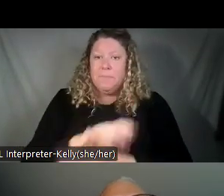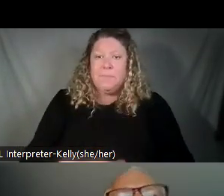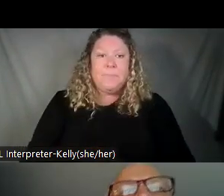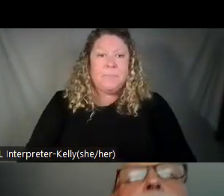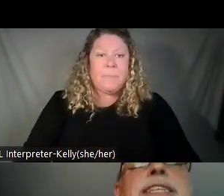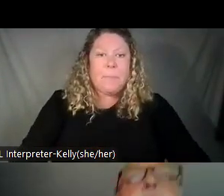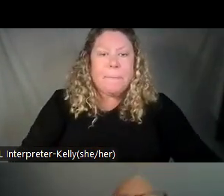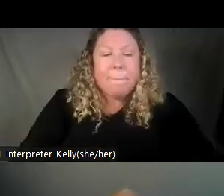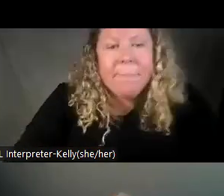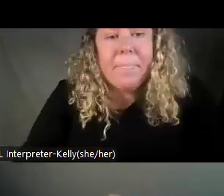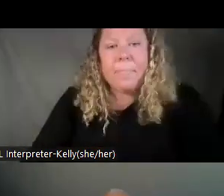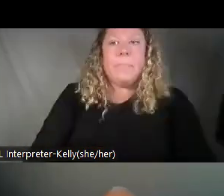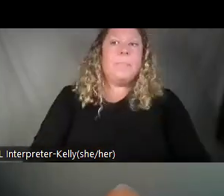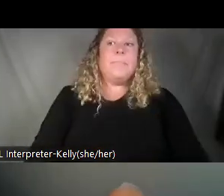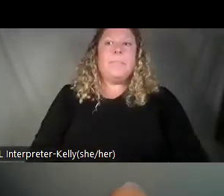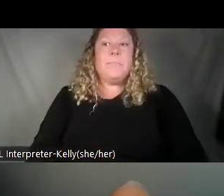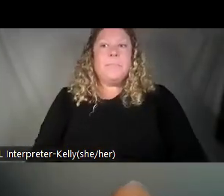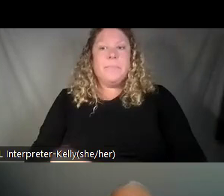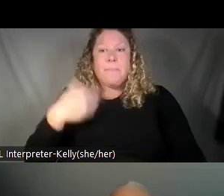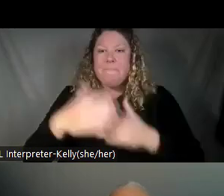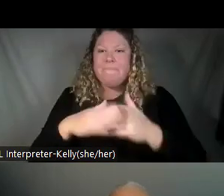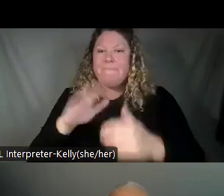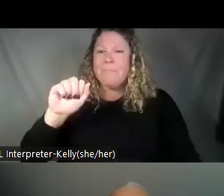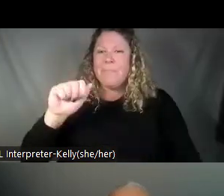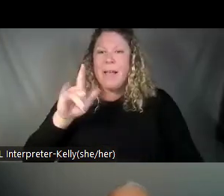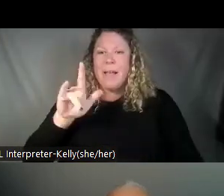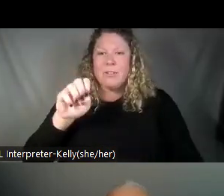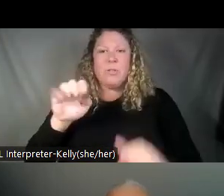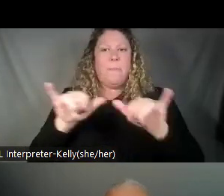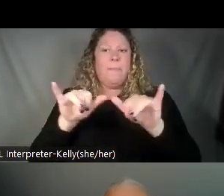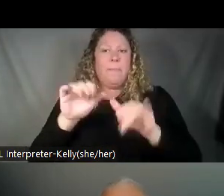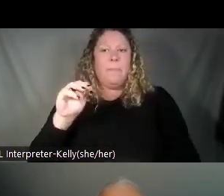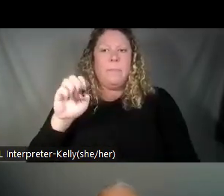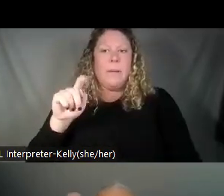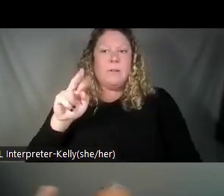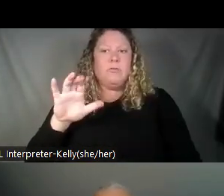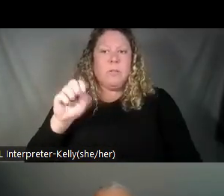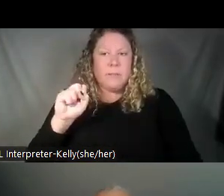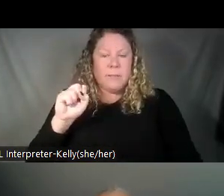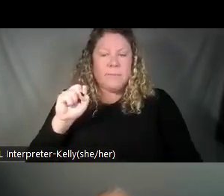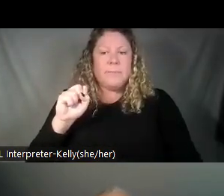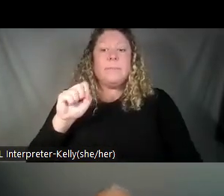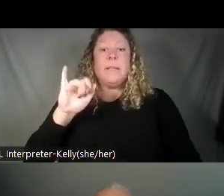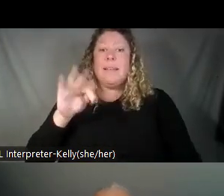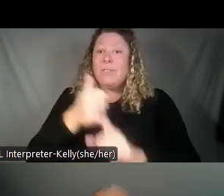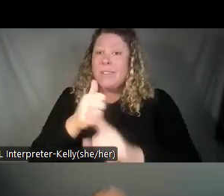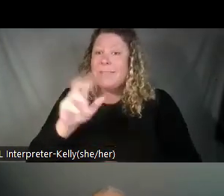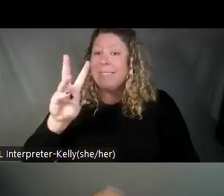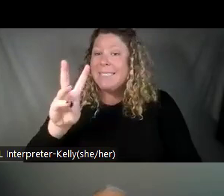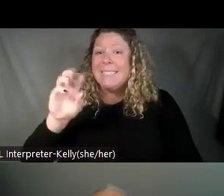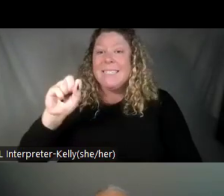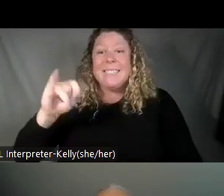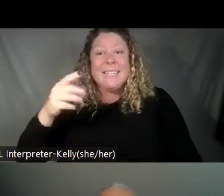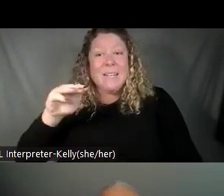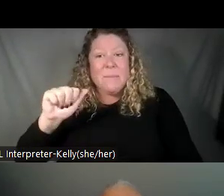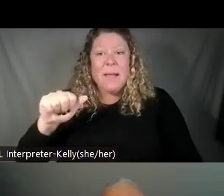The next topic is about metrics. Metrics really drive. And if you are Six Sigma or data analytics or